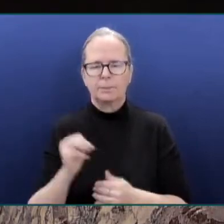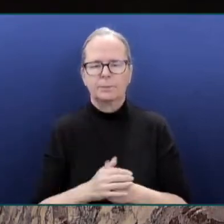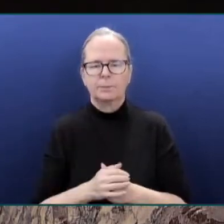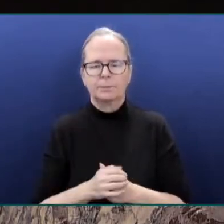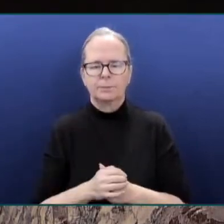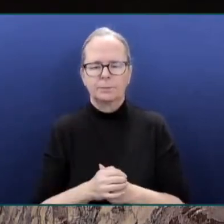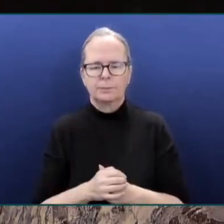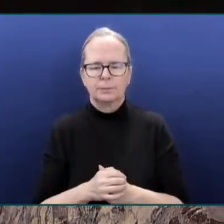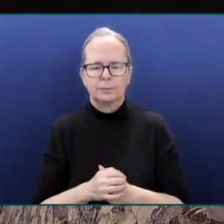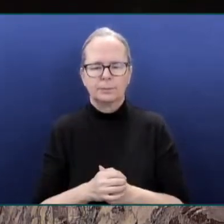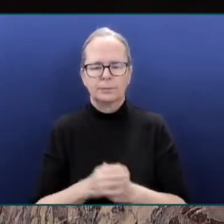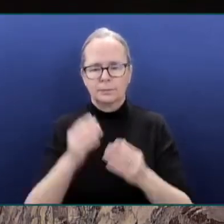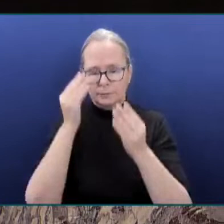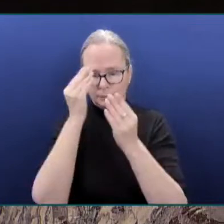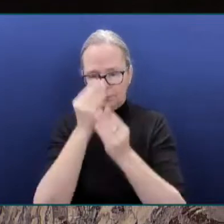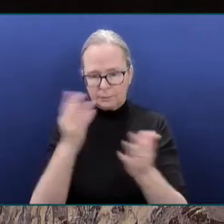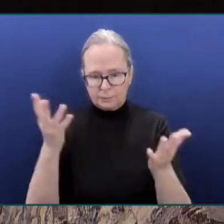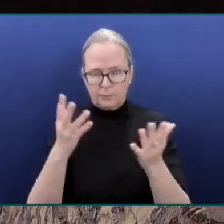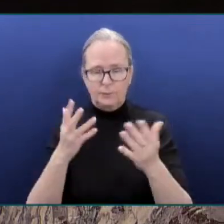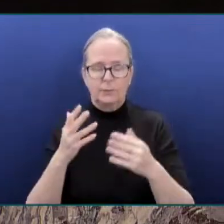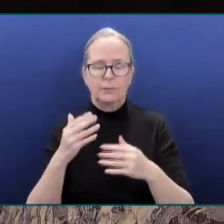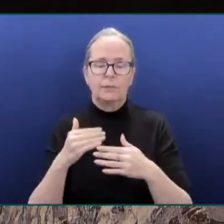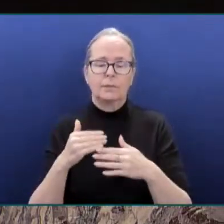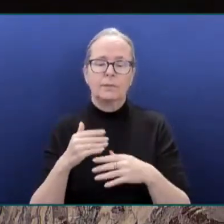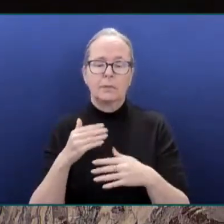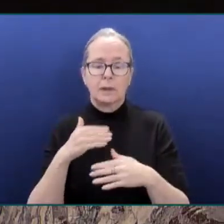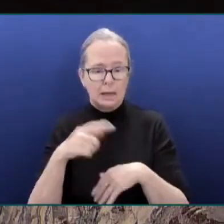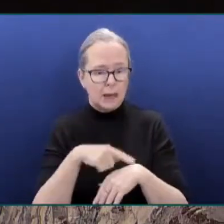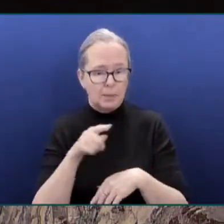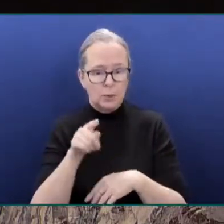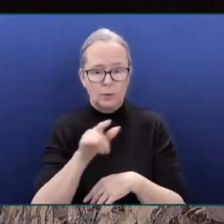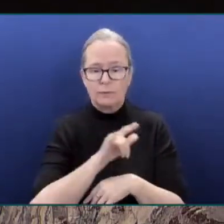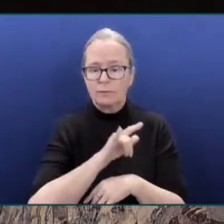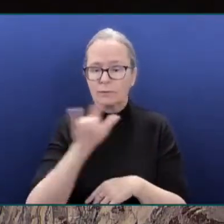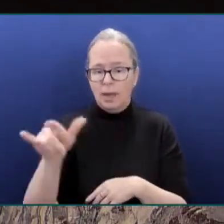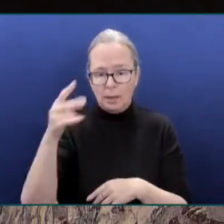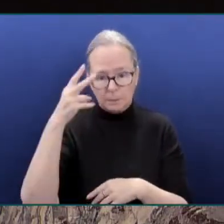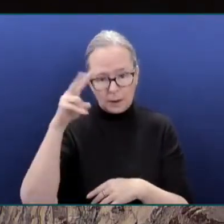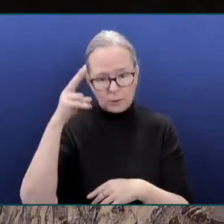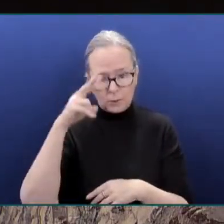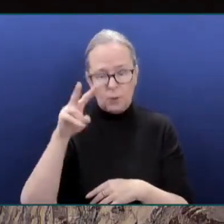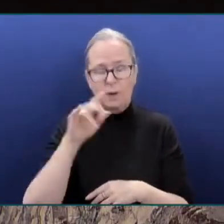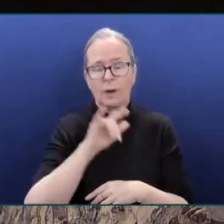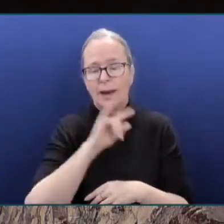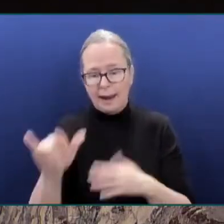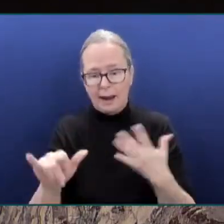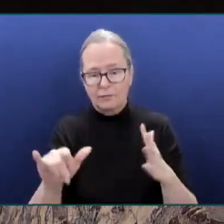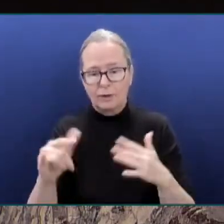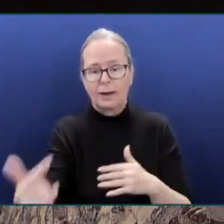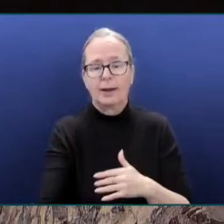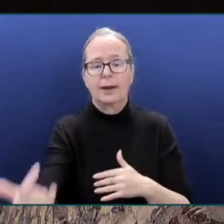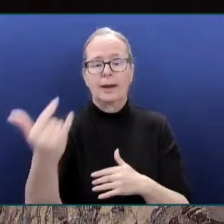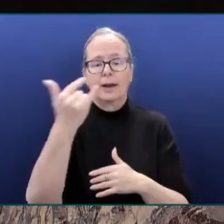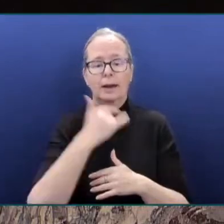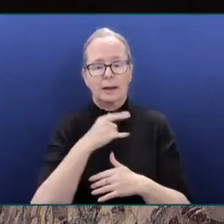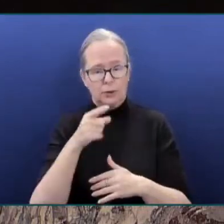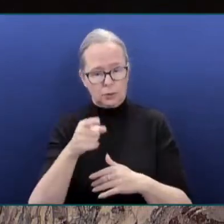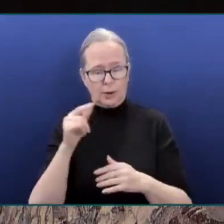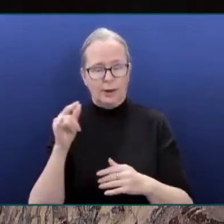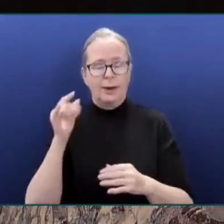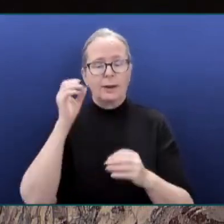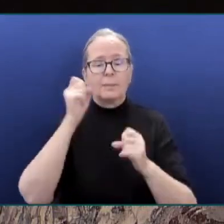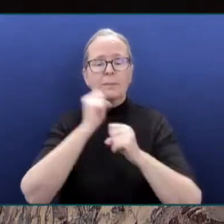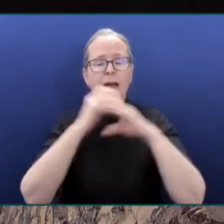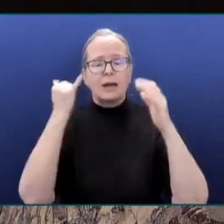same distance by flapping your arms. Then consider going all the way to the high Arctic by wing power. That is exactly